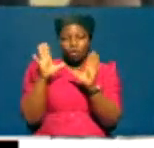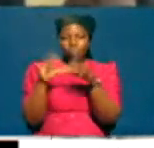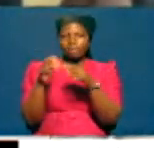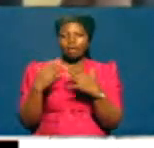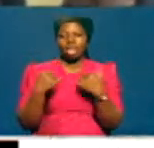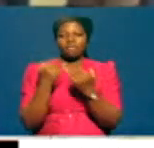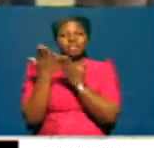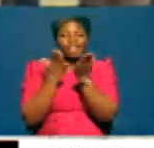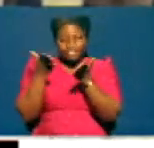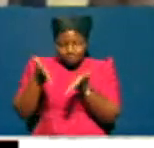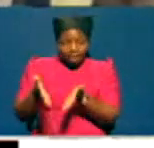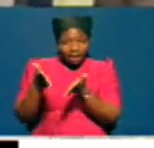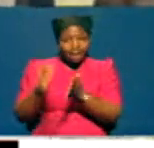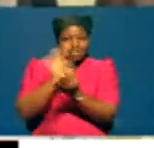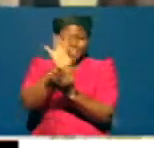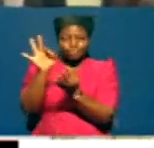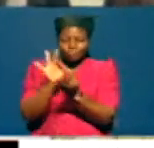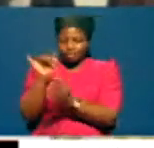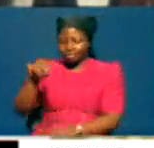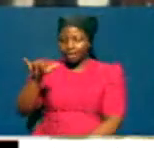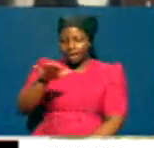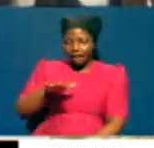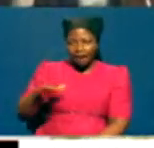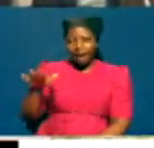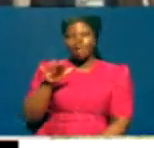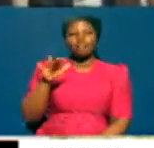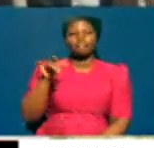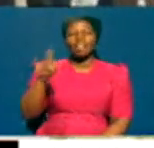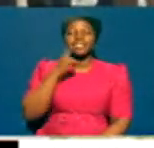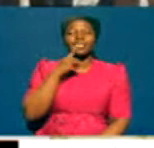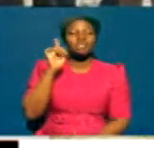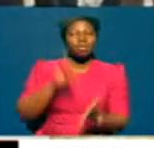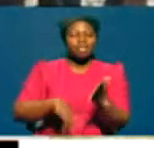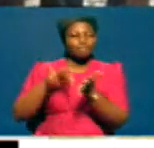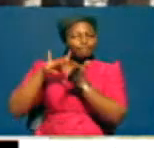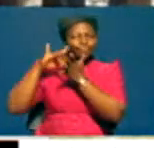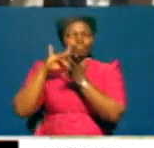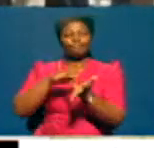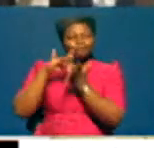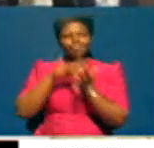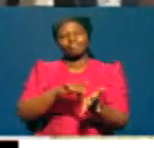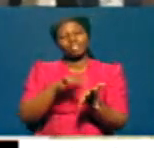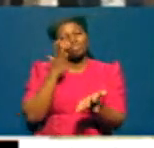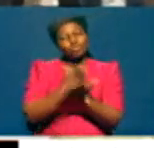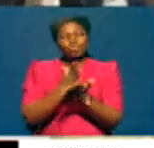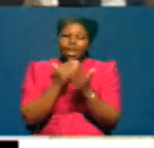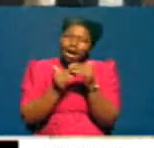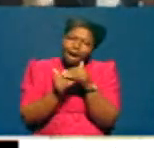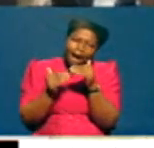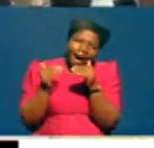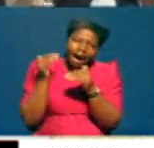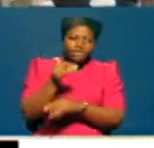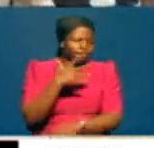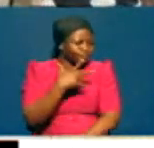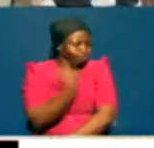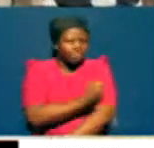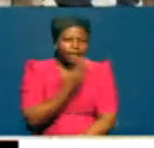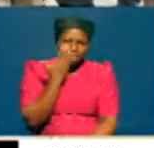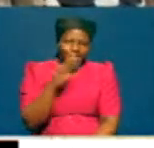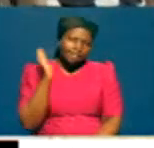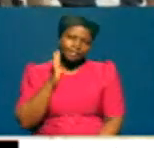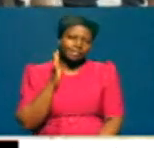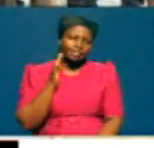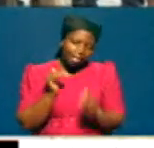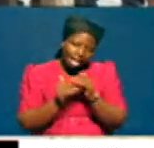here, this particular area. And what she's saying, she's insisting on the fact that even after you receive your vaccine, you have